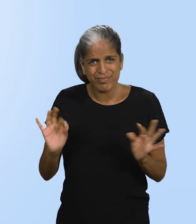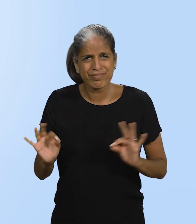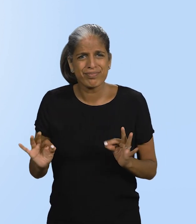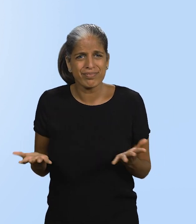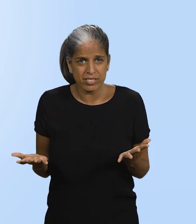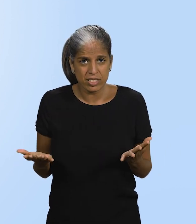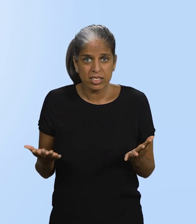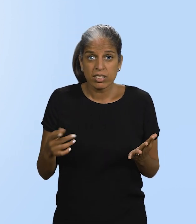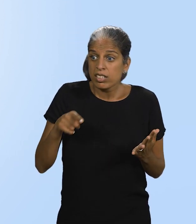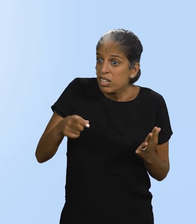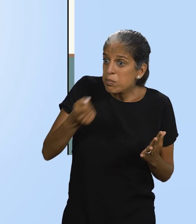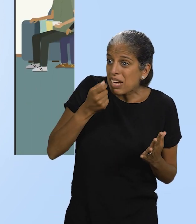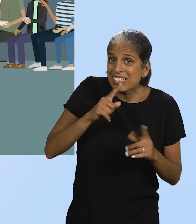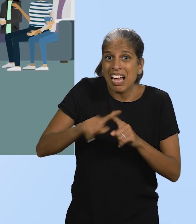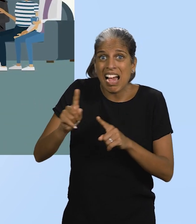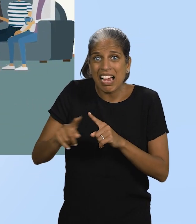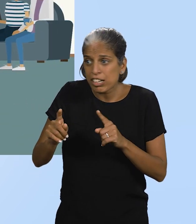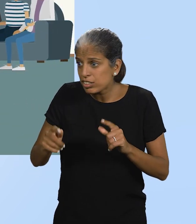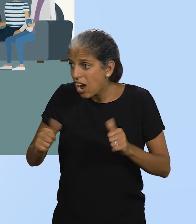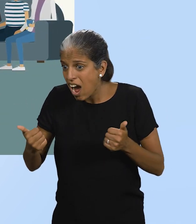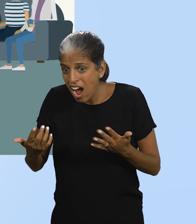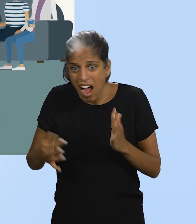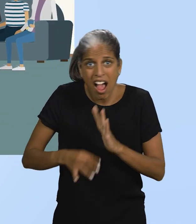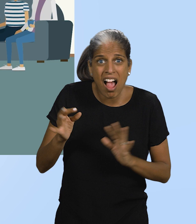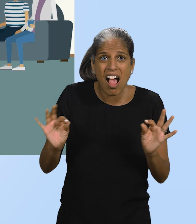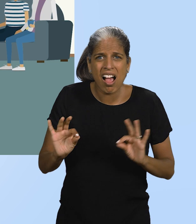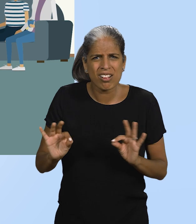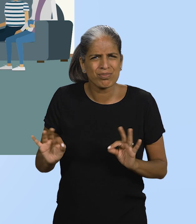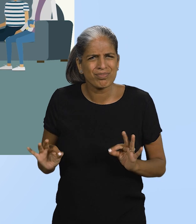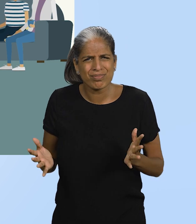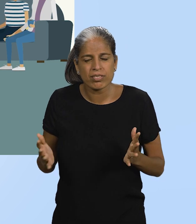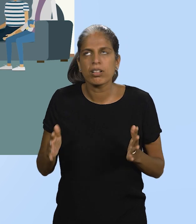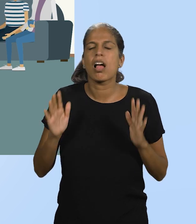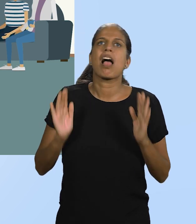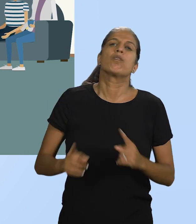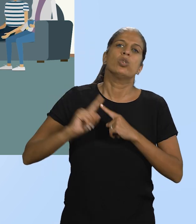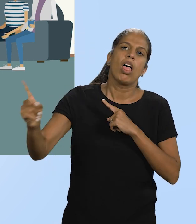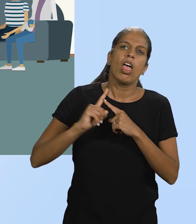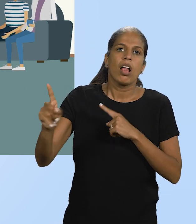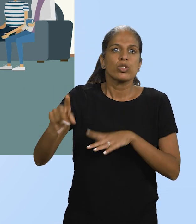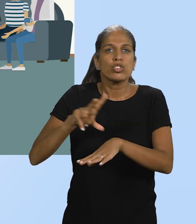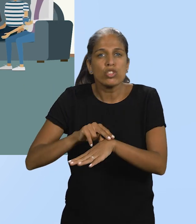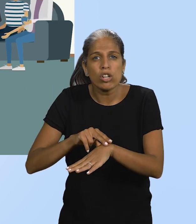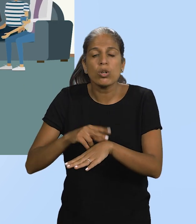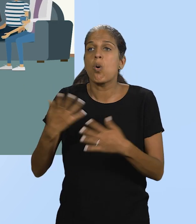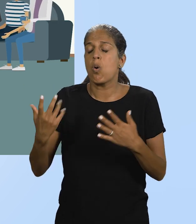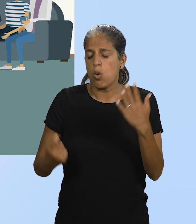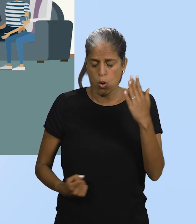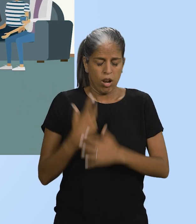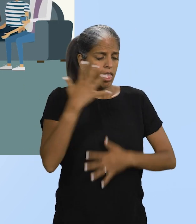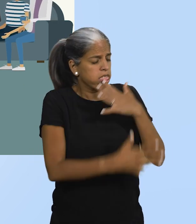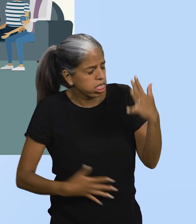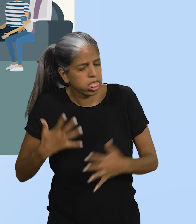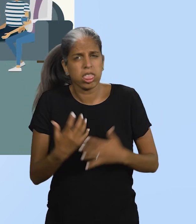all. When medicines don't work as planned, people might need to see their doctor more often, or even end up in hospital with harmful